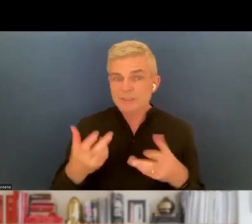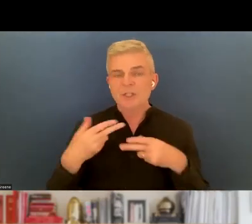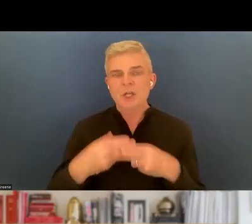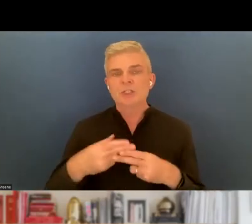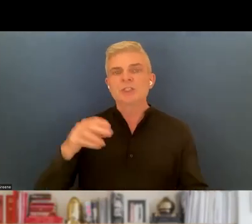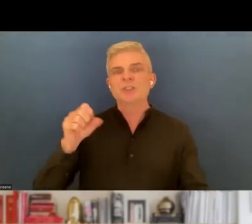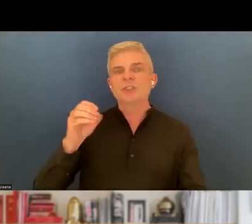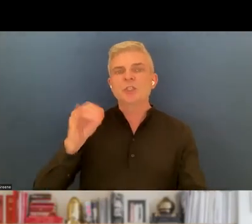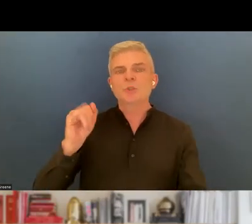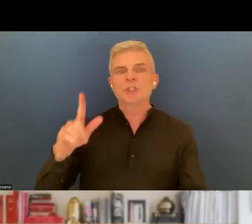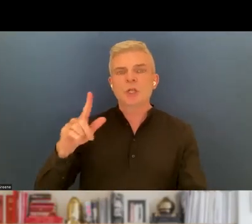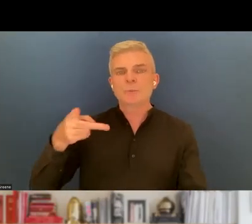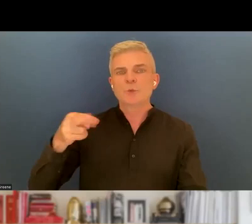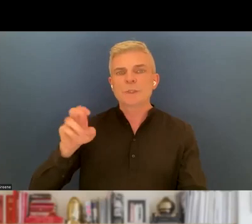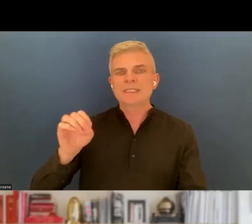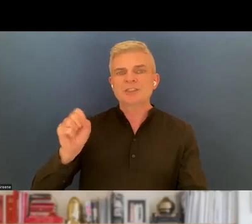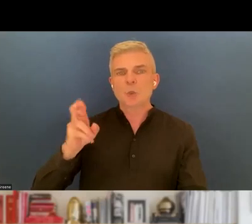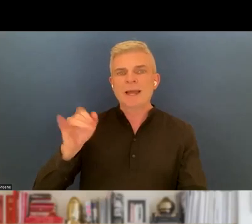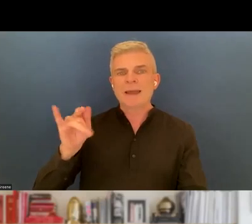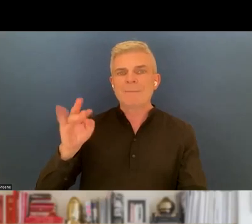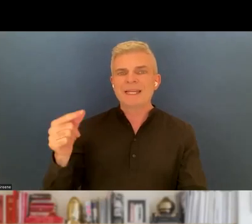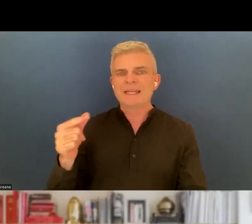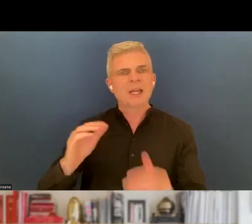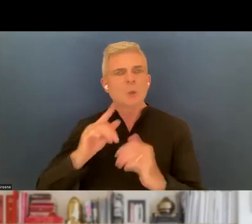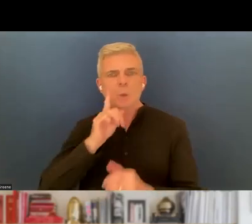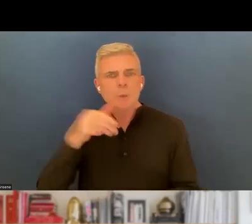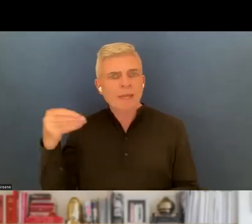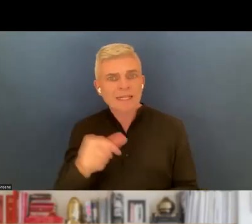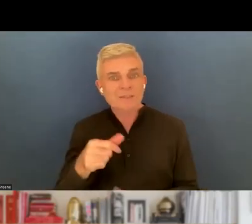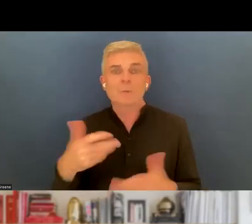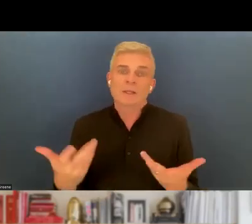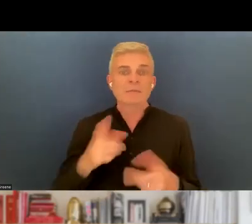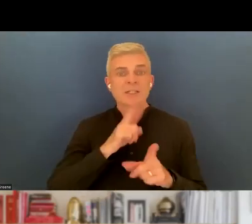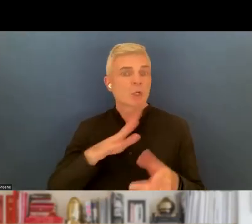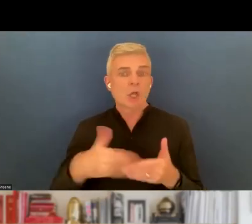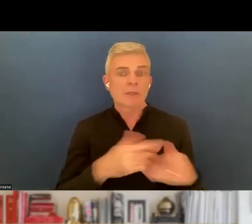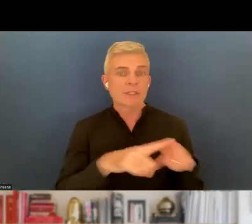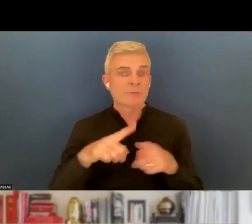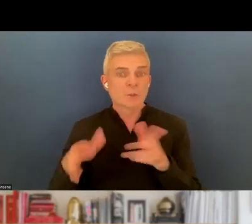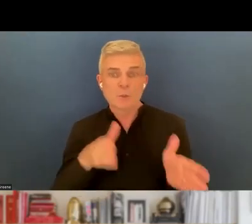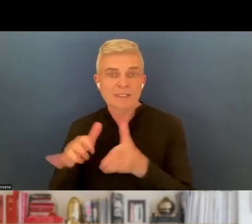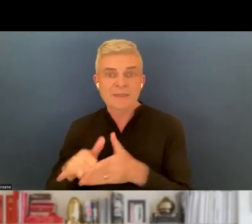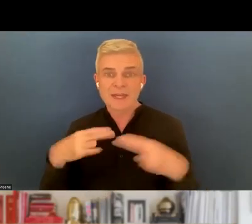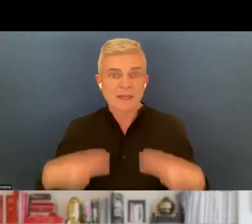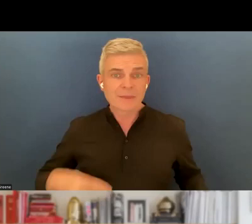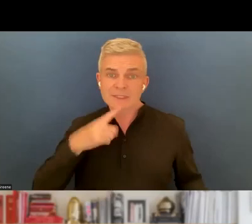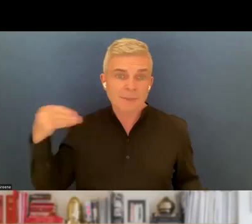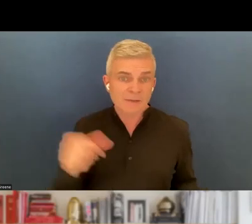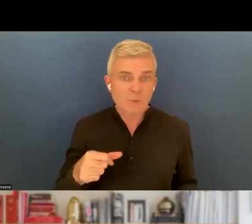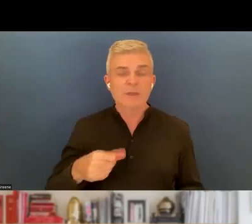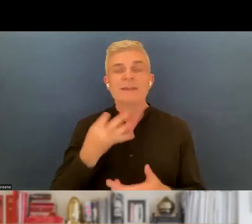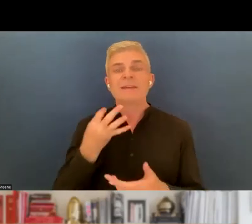how's social prescribing paid for? And the answer is all the ways that healthcare is paid for. So we have fee-for-service contracts, we